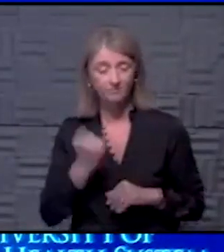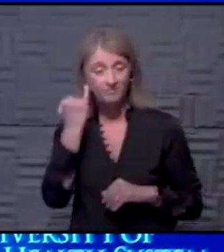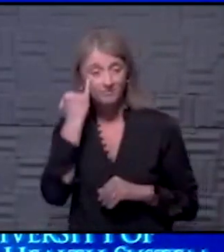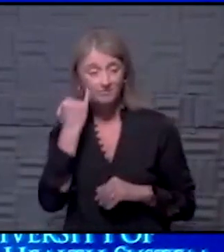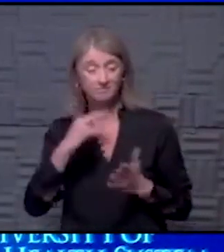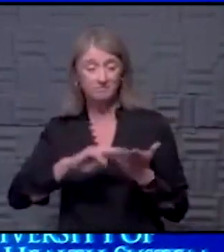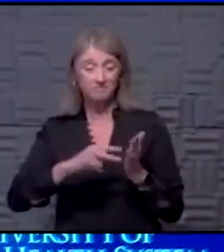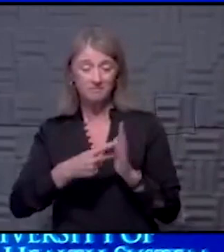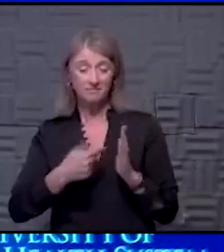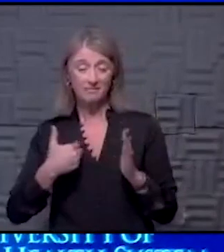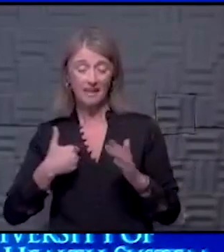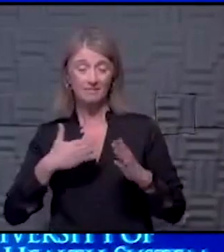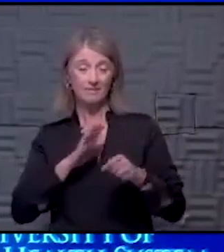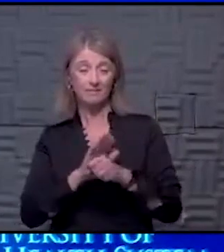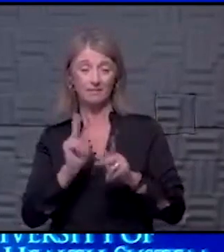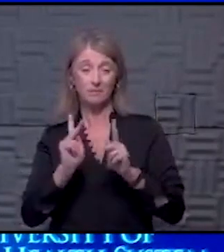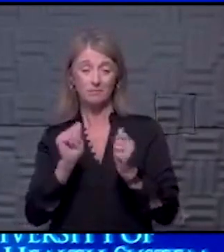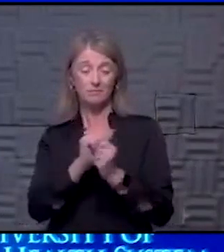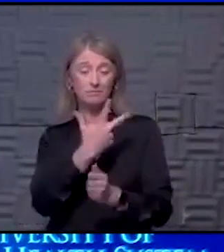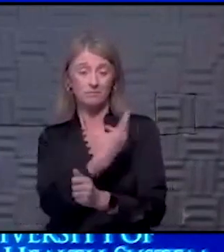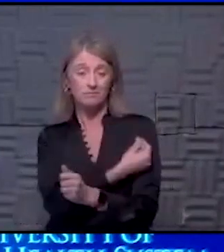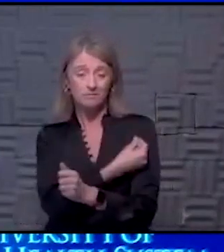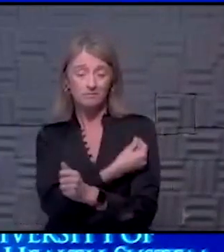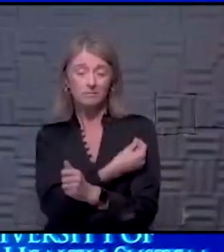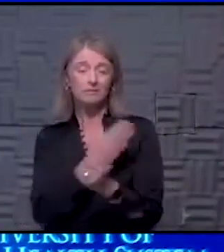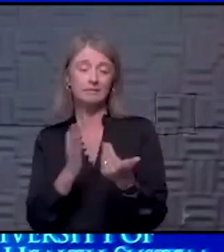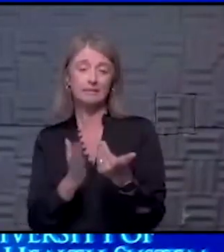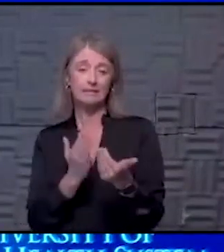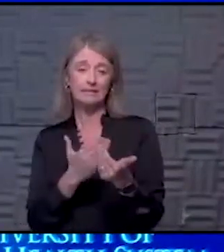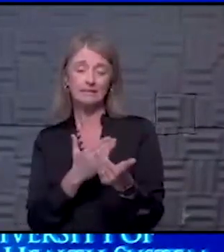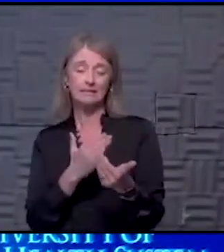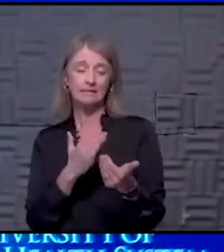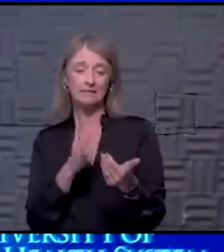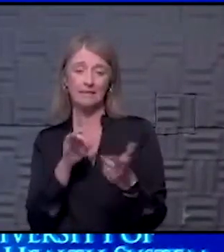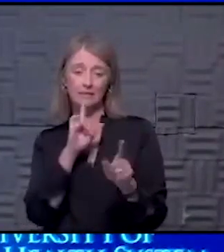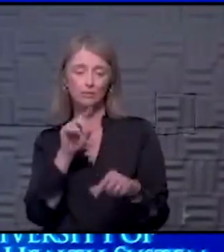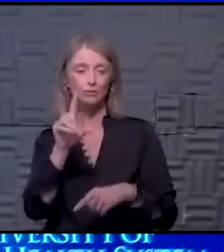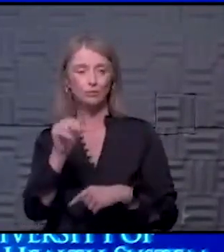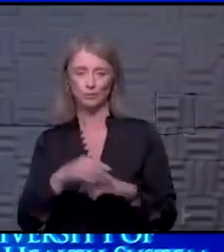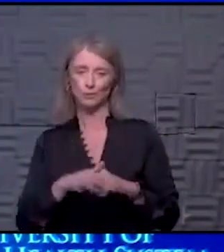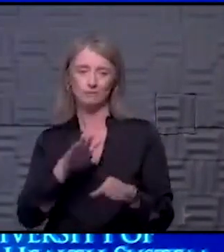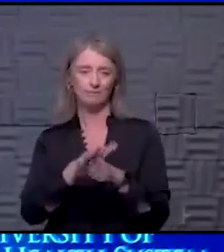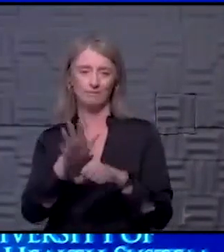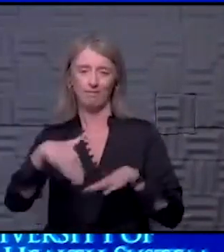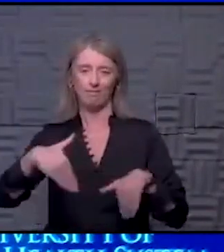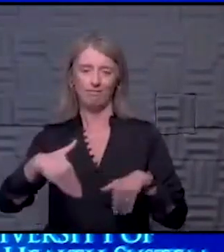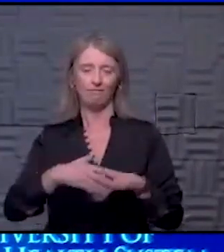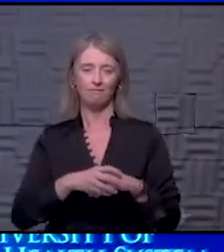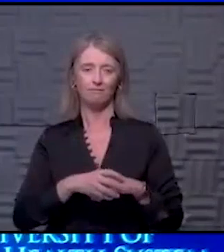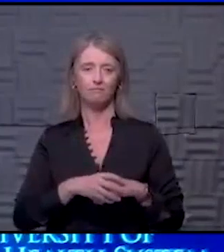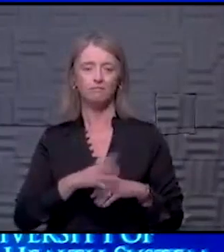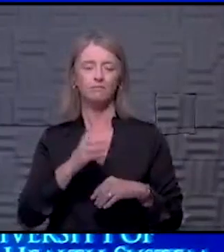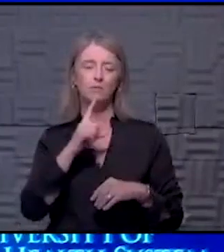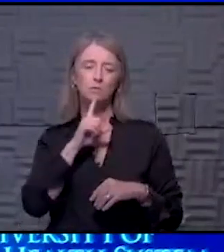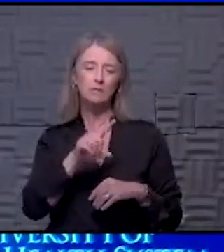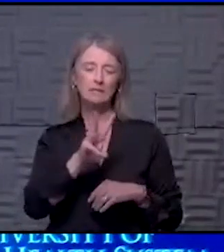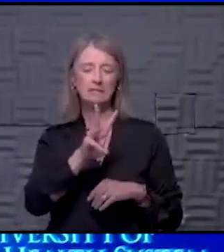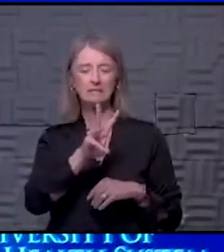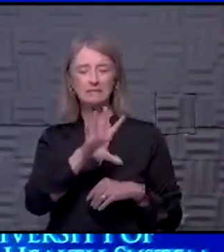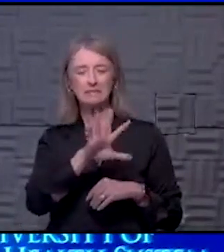we have enough herd immunity, that's an easy answer, and that's no. The minimum sort of estimate would be about 65